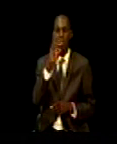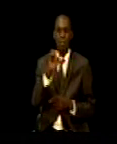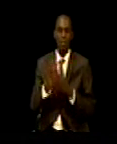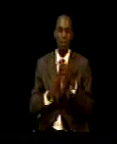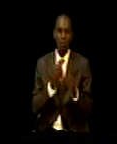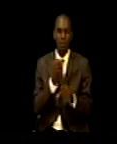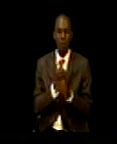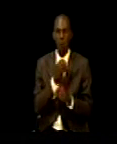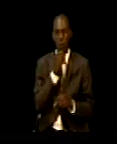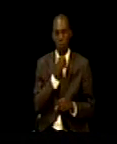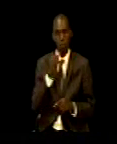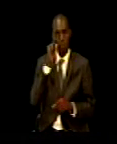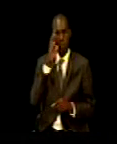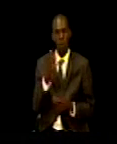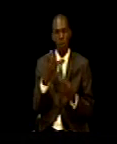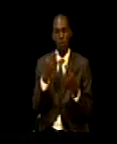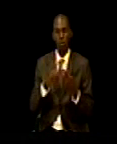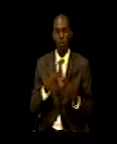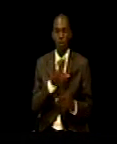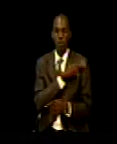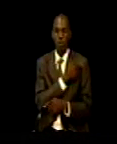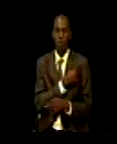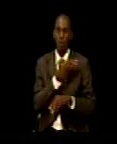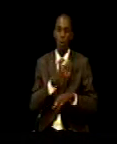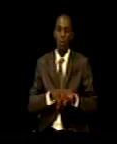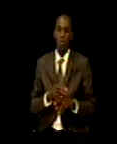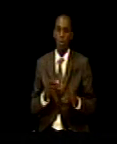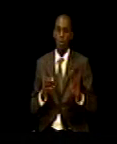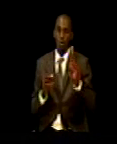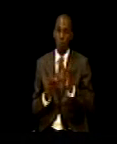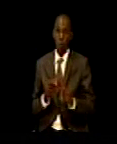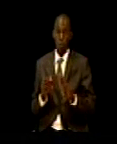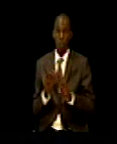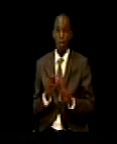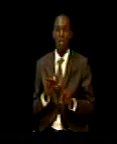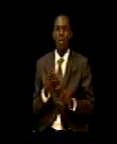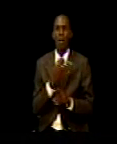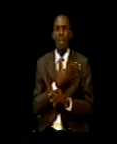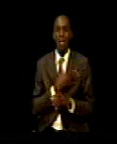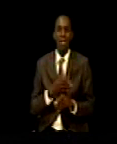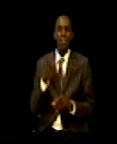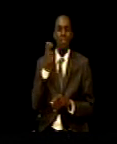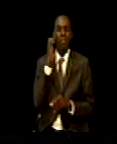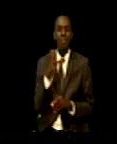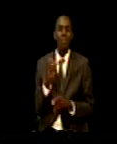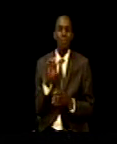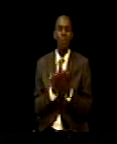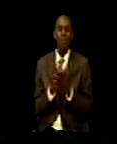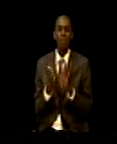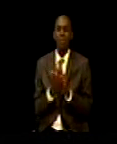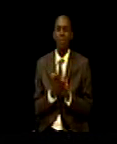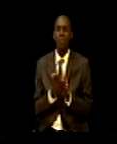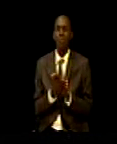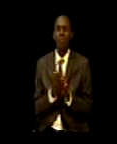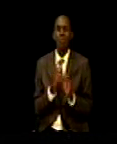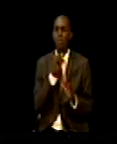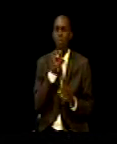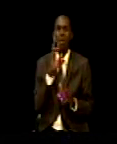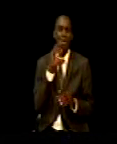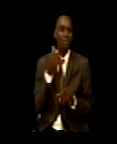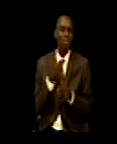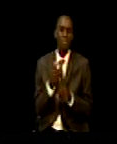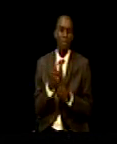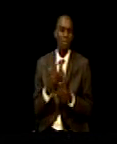Thursday, and within that day, she became completely unconscious. In fact, by the